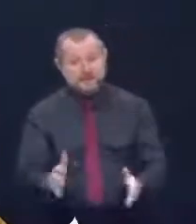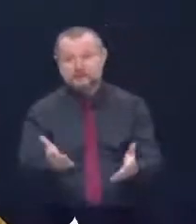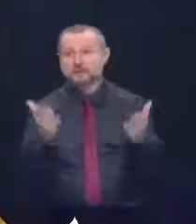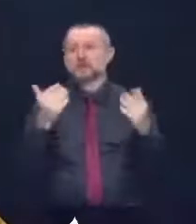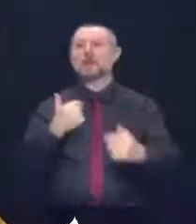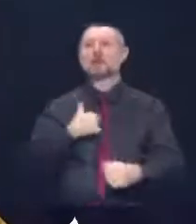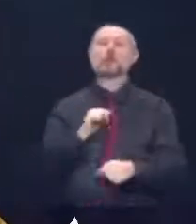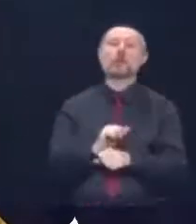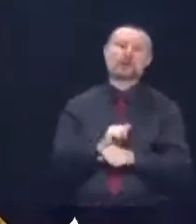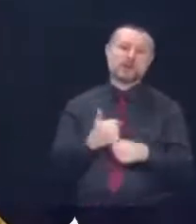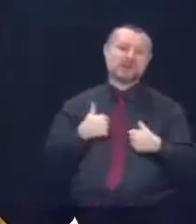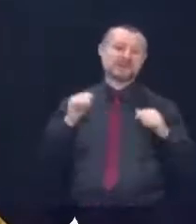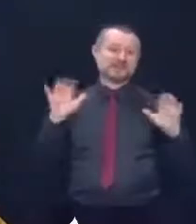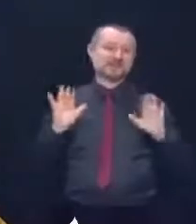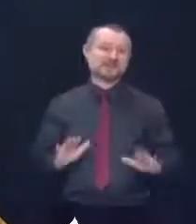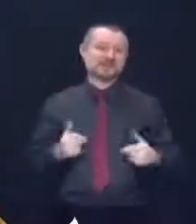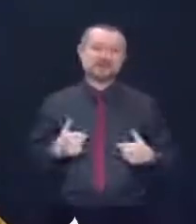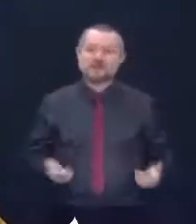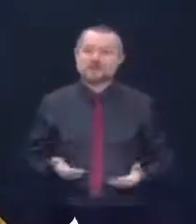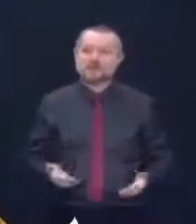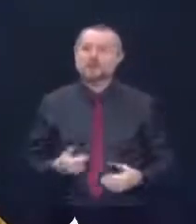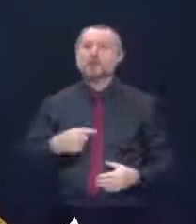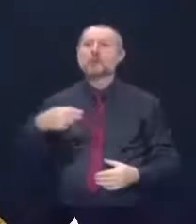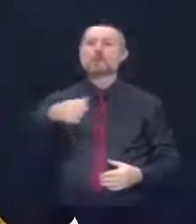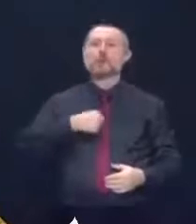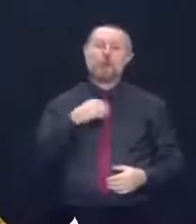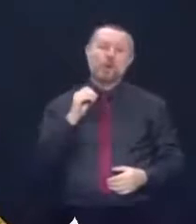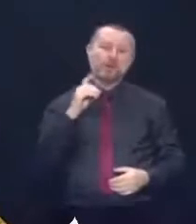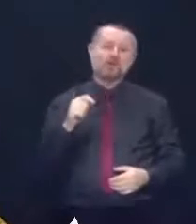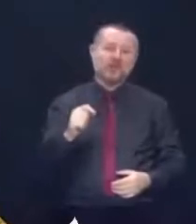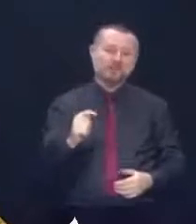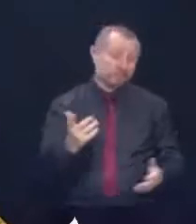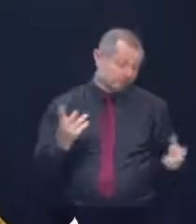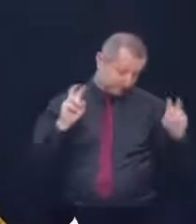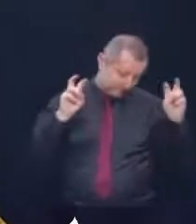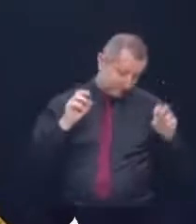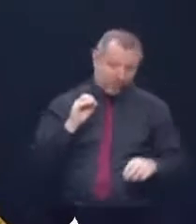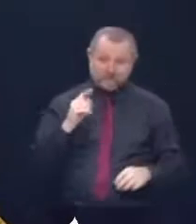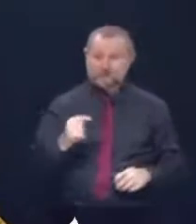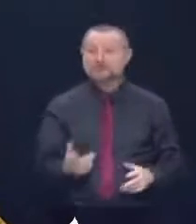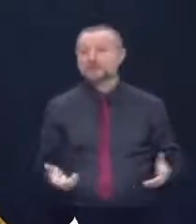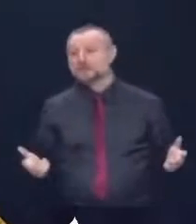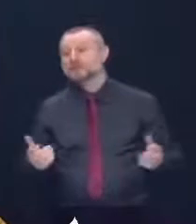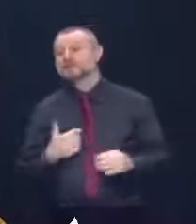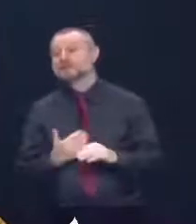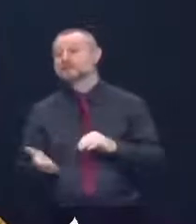Sundays because I get overtime on Sundays. Time and a half, actually.